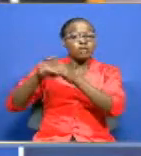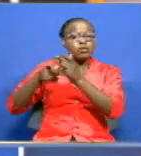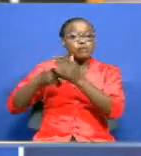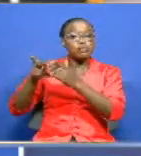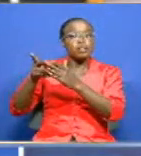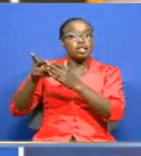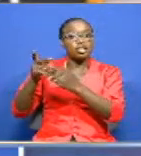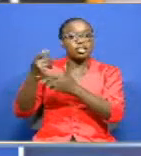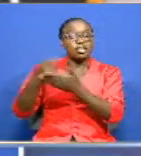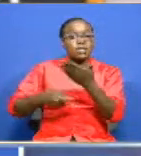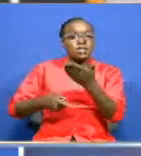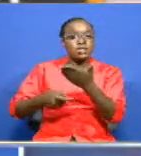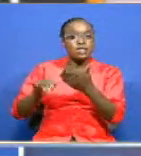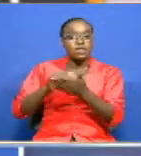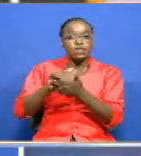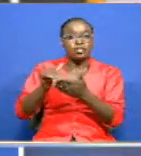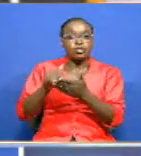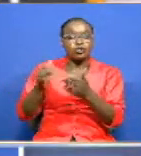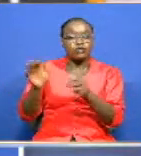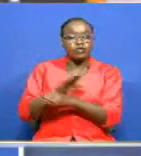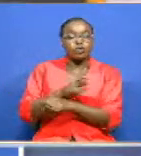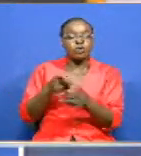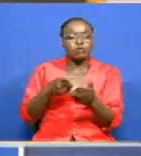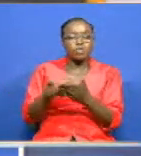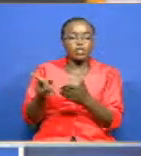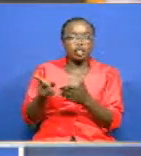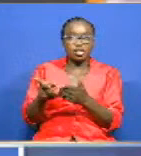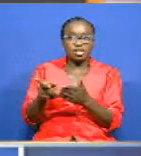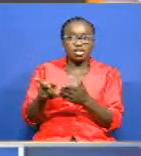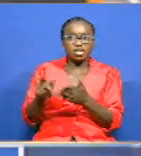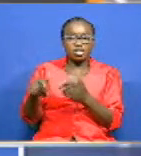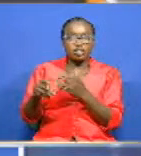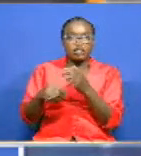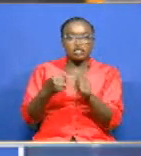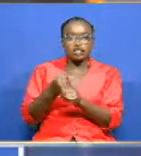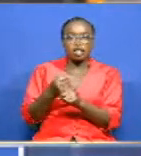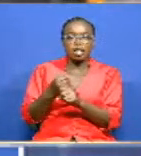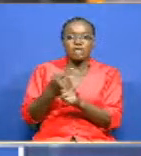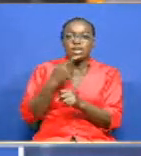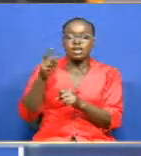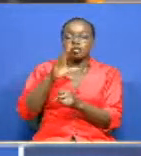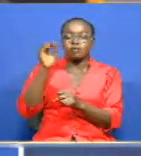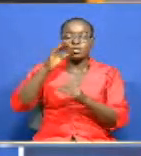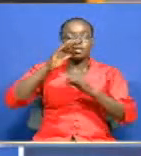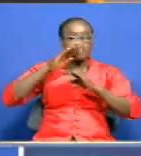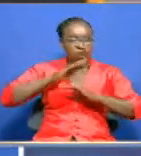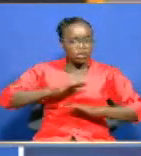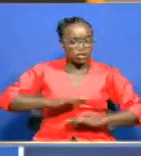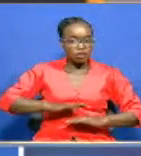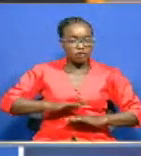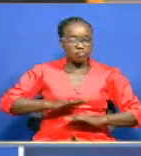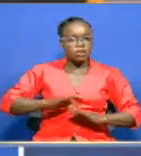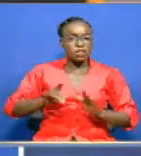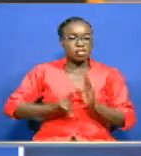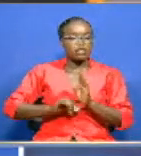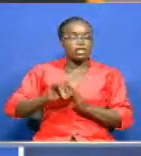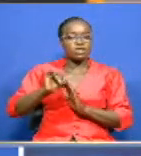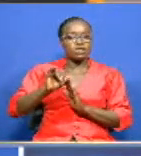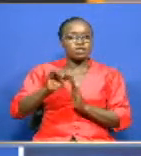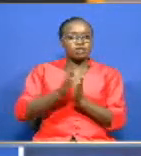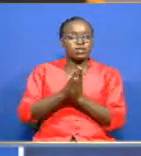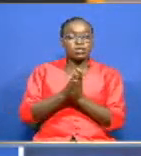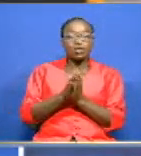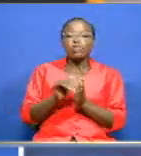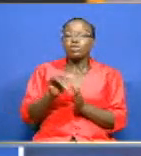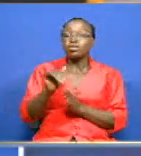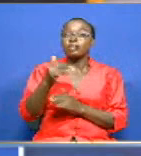disclosed taxes. Those who make full payment of disclosed taxes this year will get 100% relief in penalties and interest, while those who pay